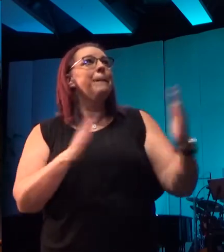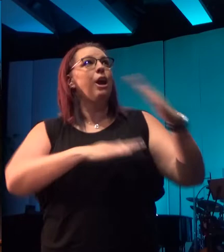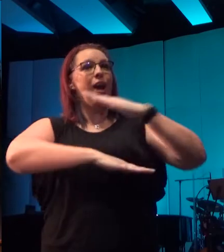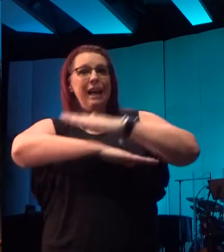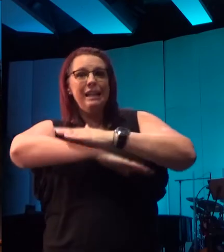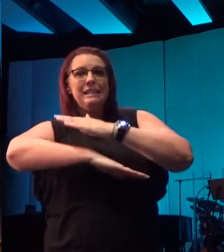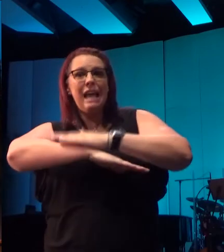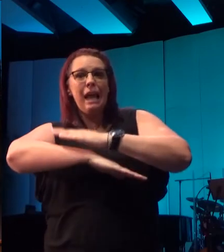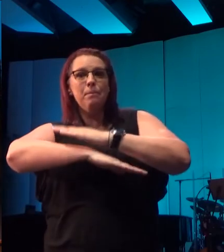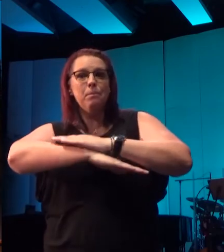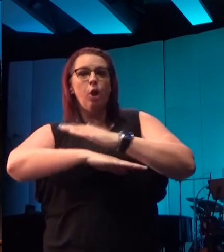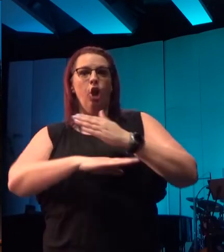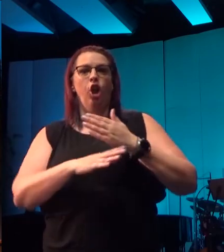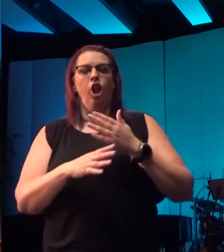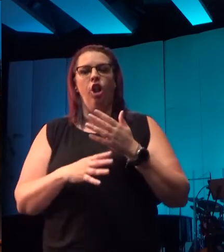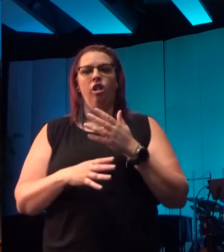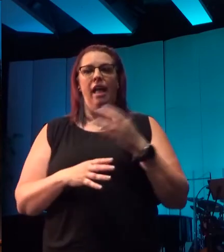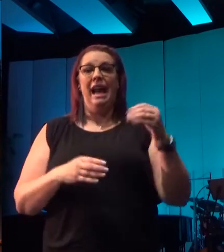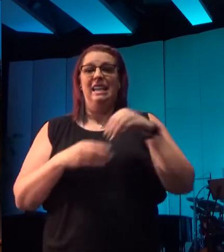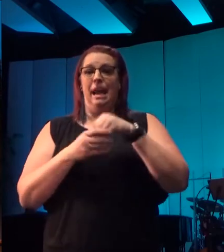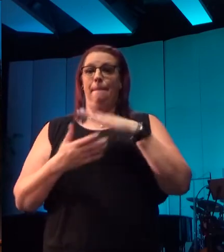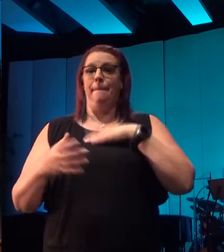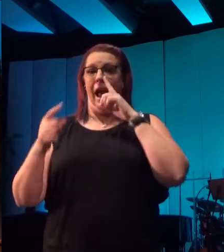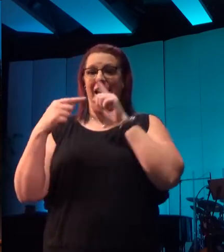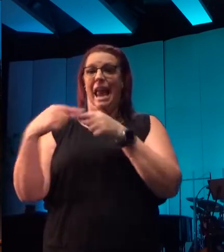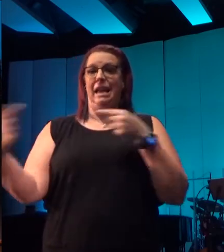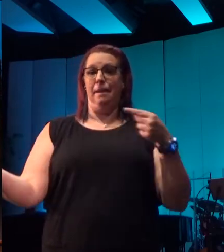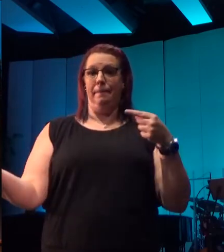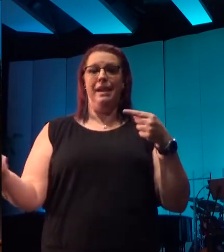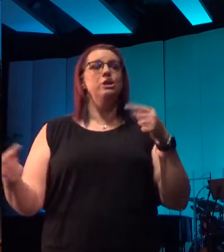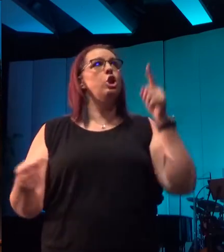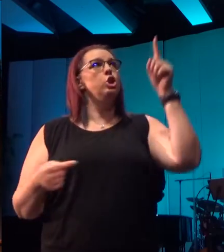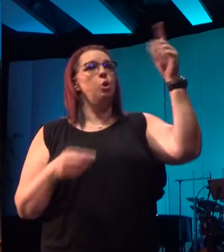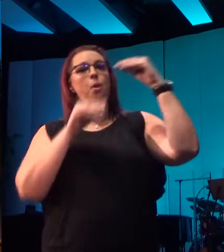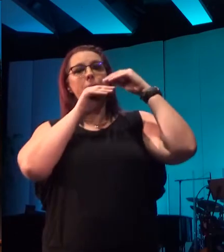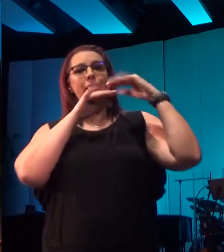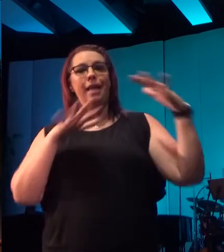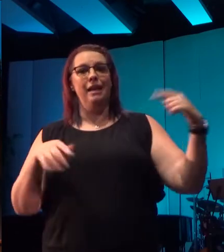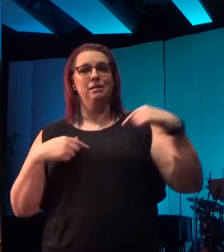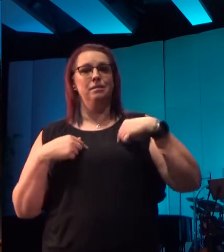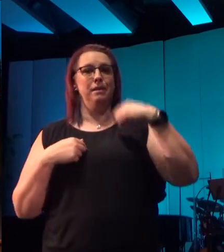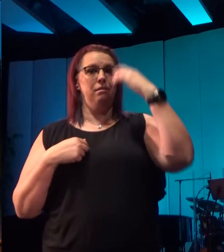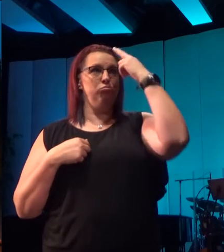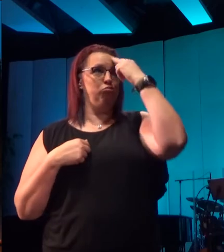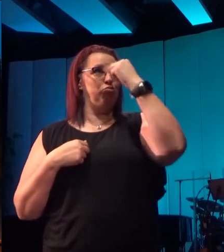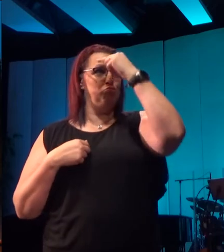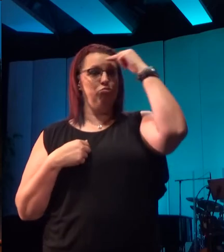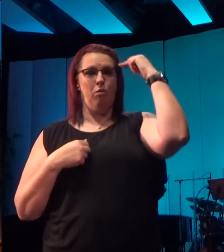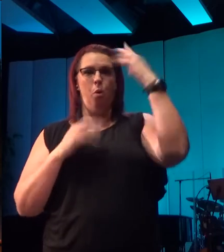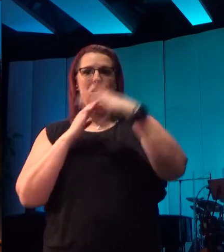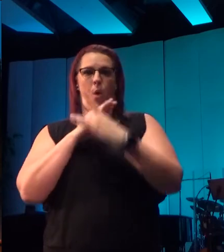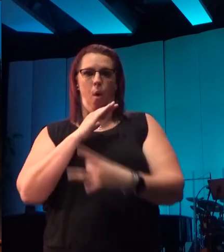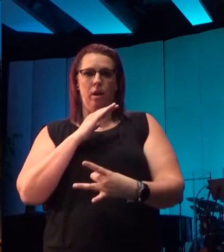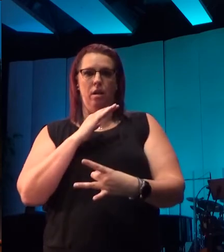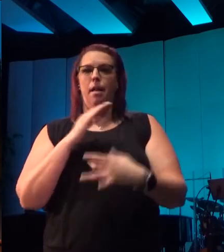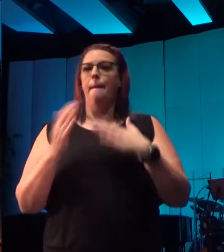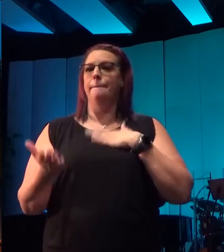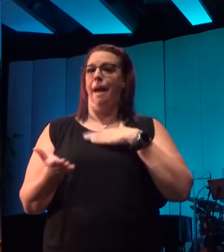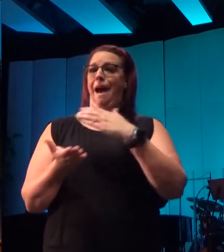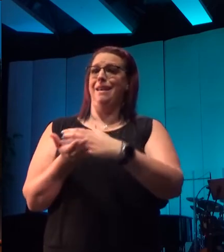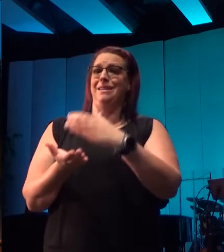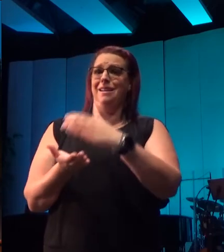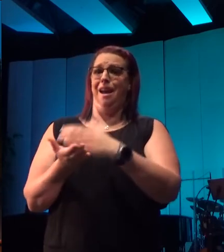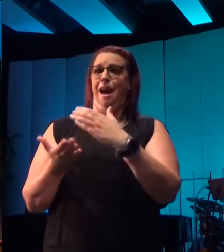in the presence of my enemies. Thou anointest my head with oil. My cup runneth over.